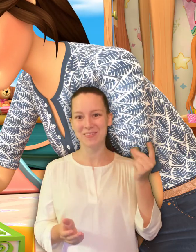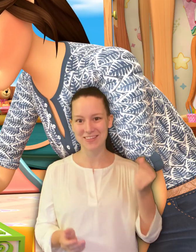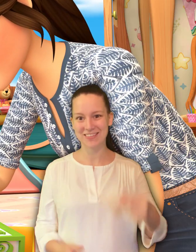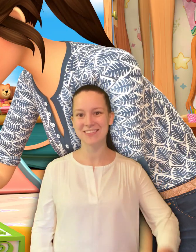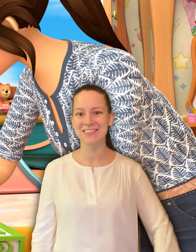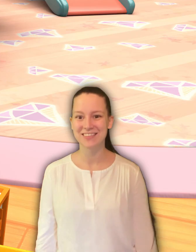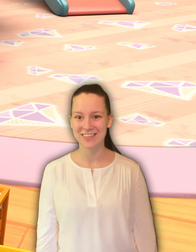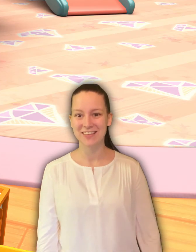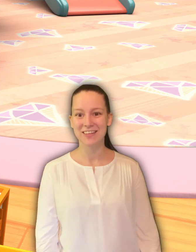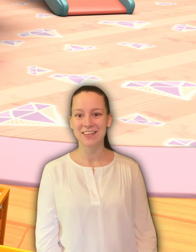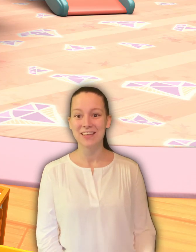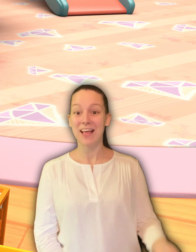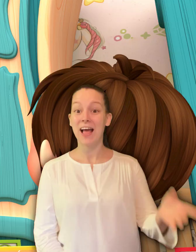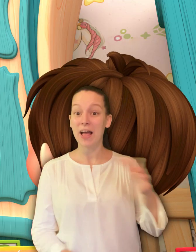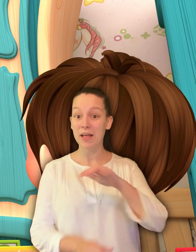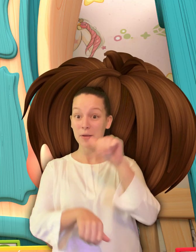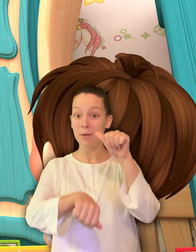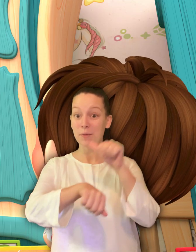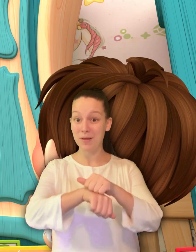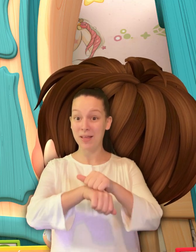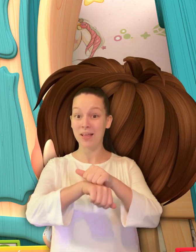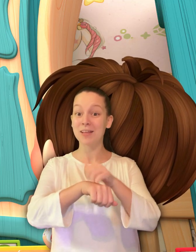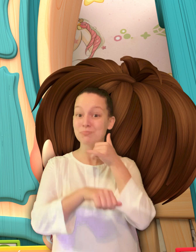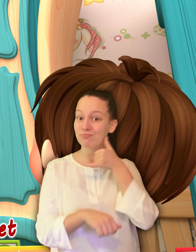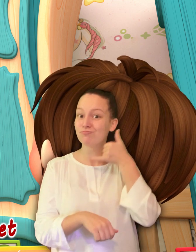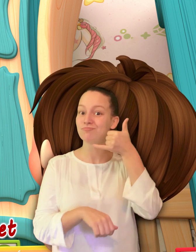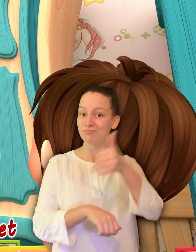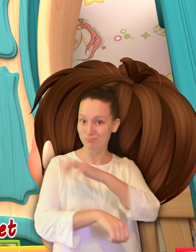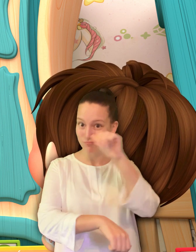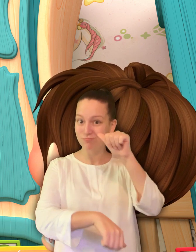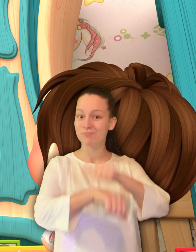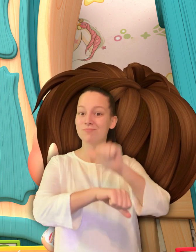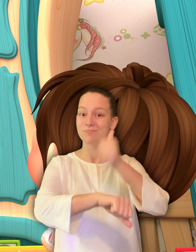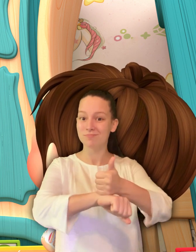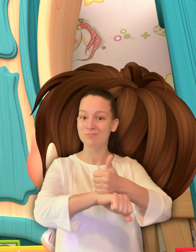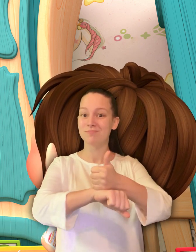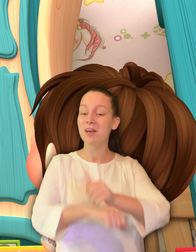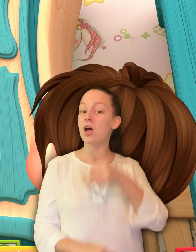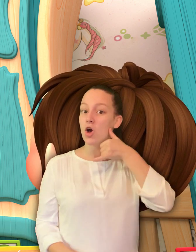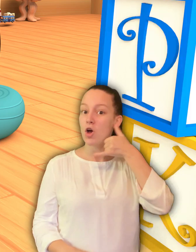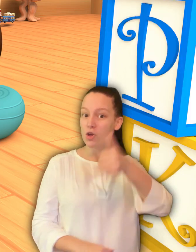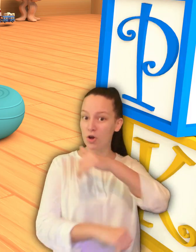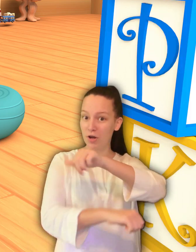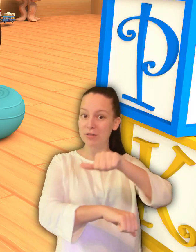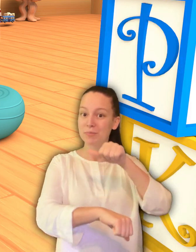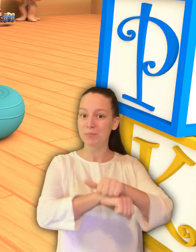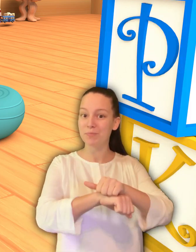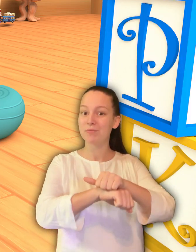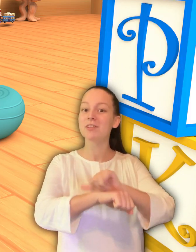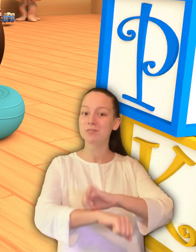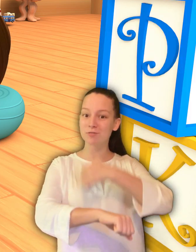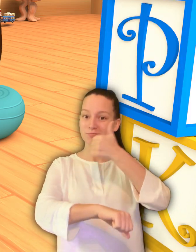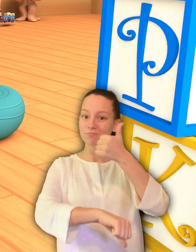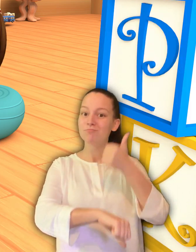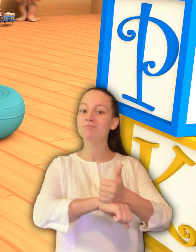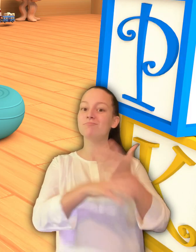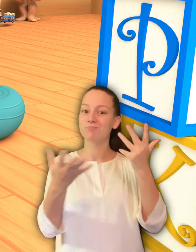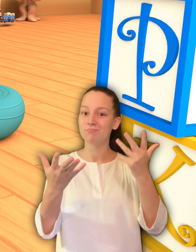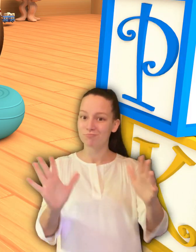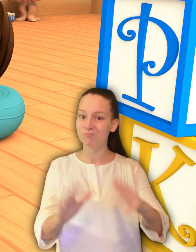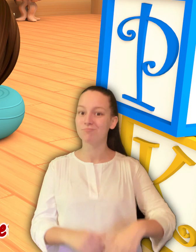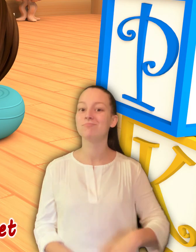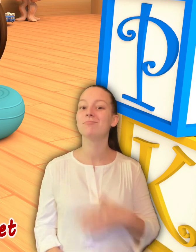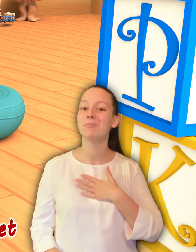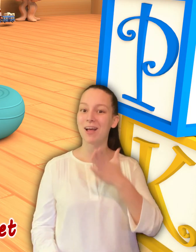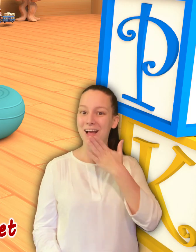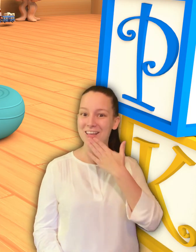my sweet puppy remained an appointment and it was said it was set it was set we made an